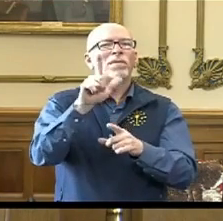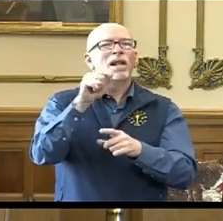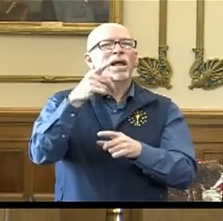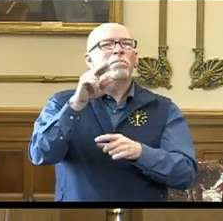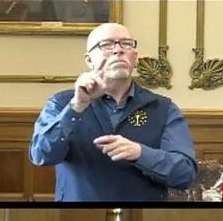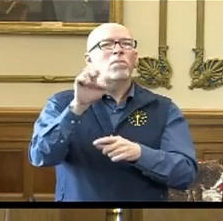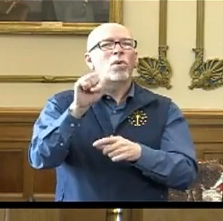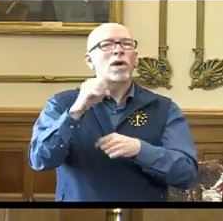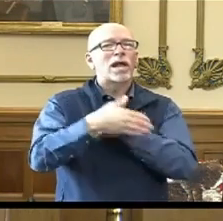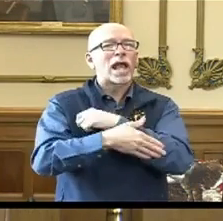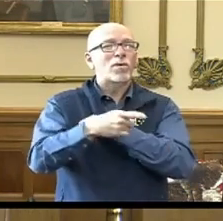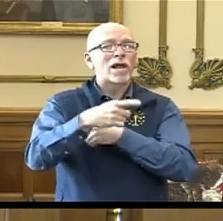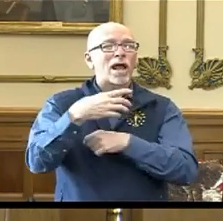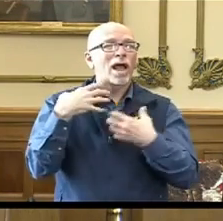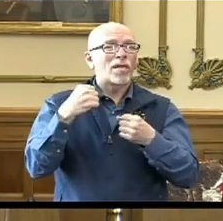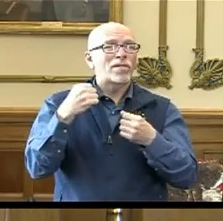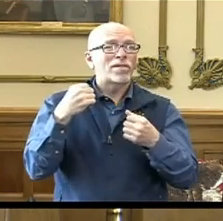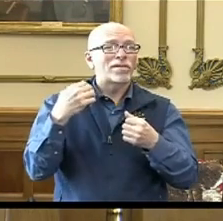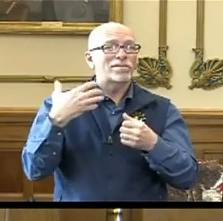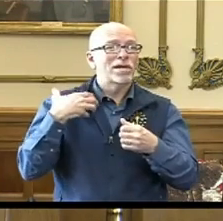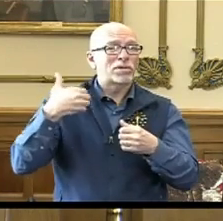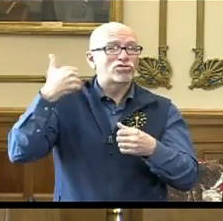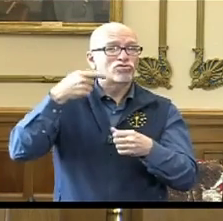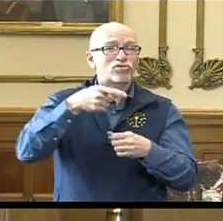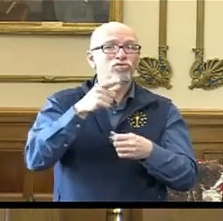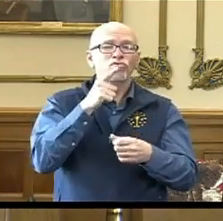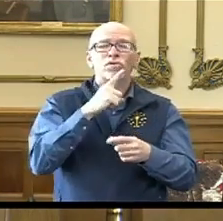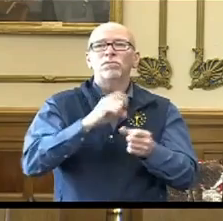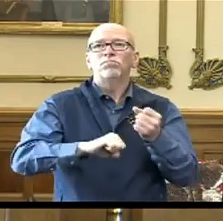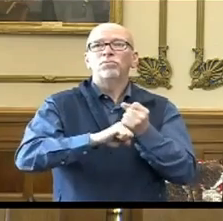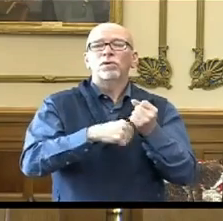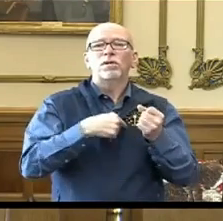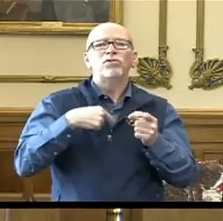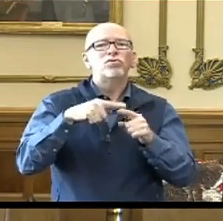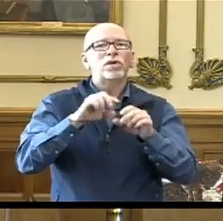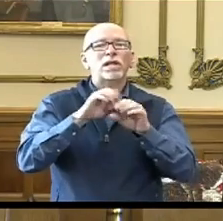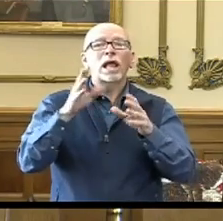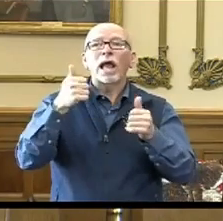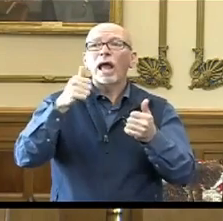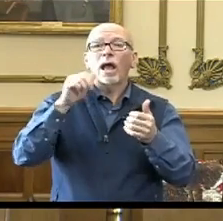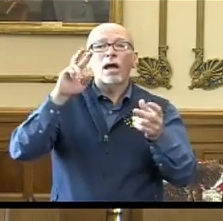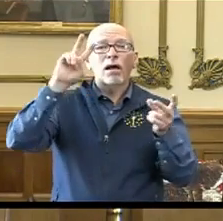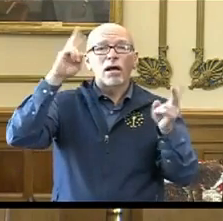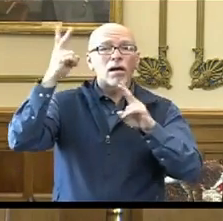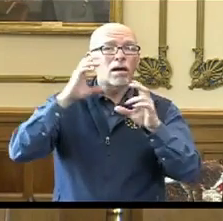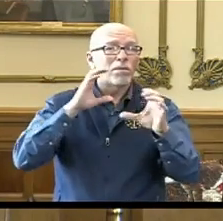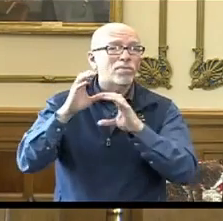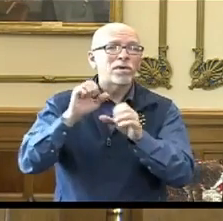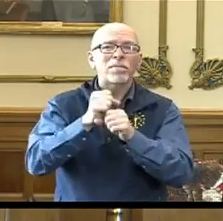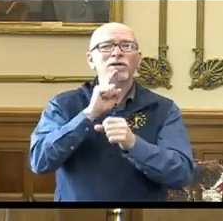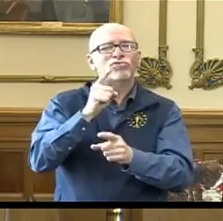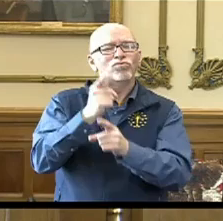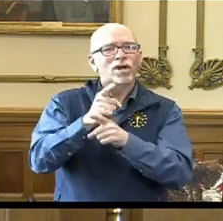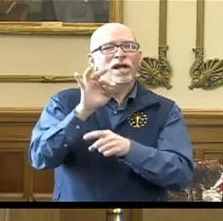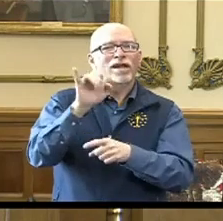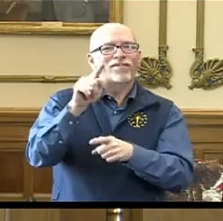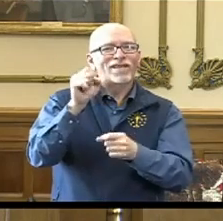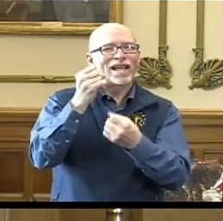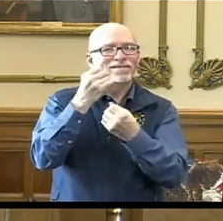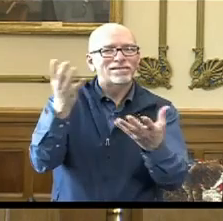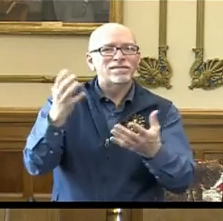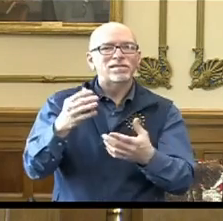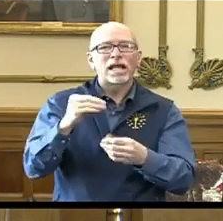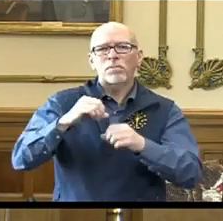Commissioner, who really has supported us in this effort of clearing up the miscommunication, getting the facts out, protecting